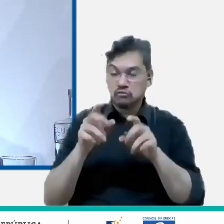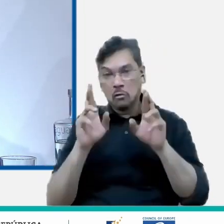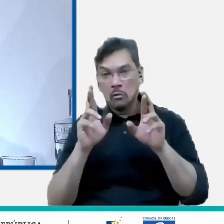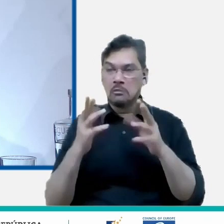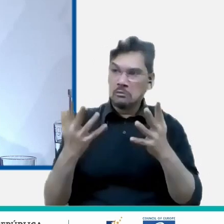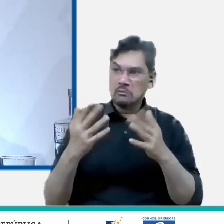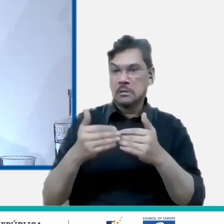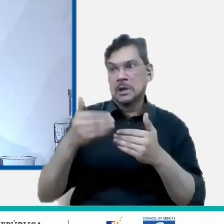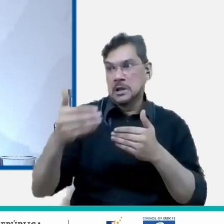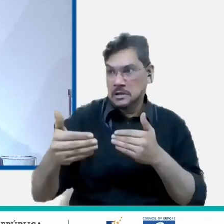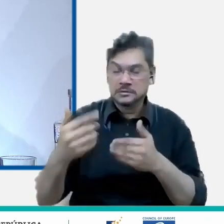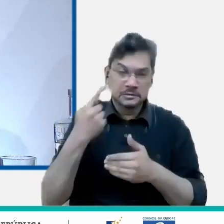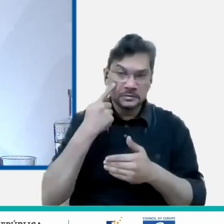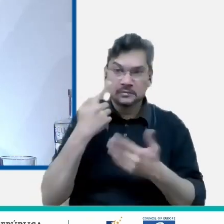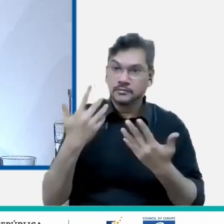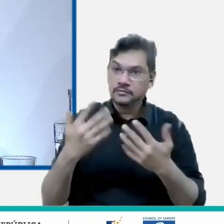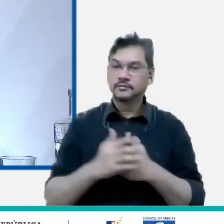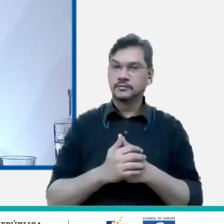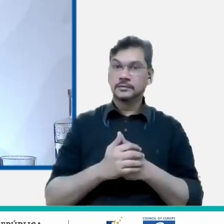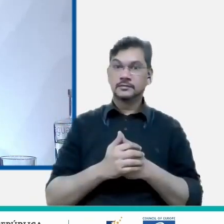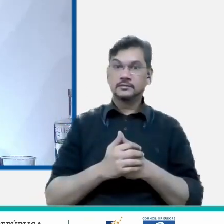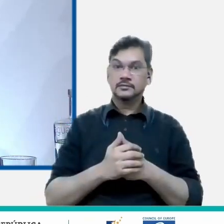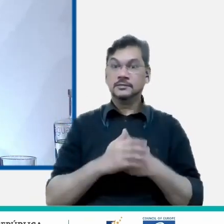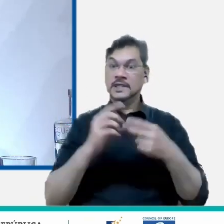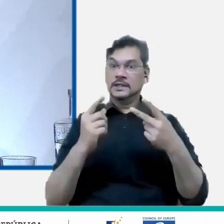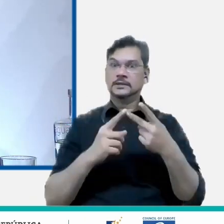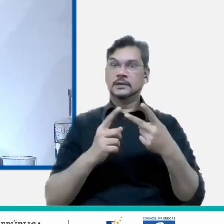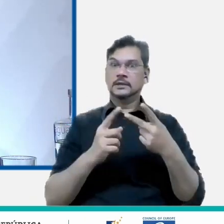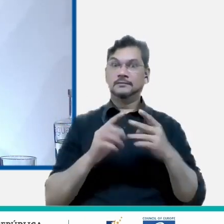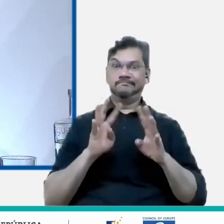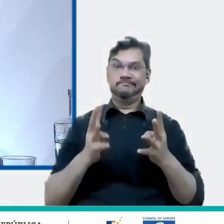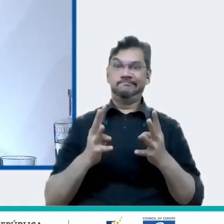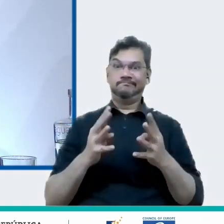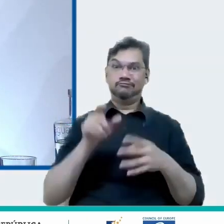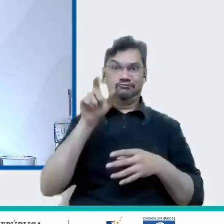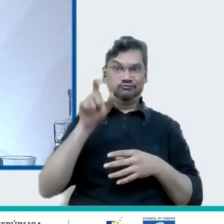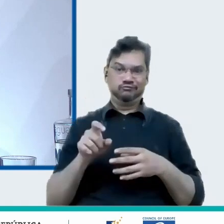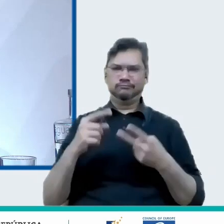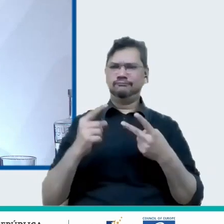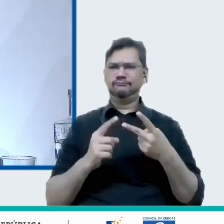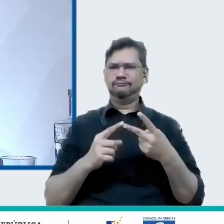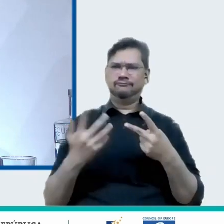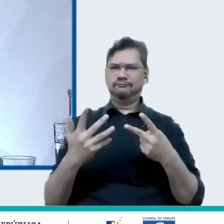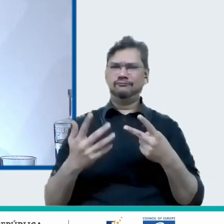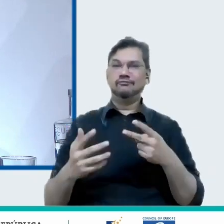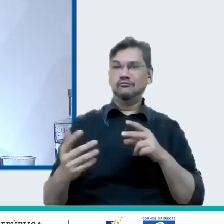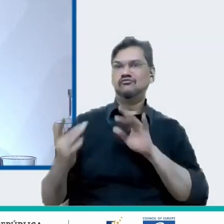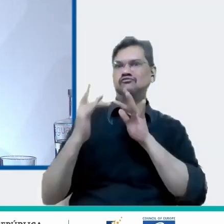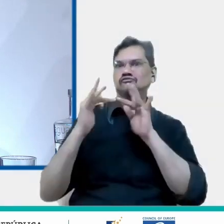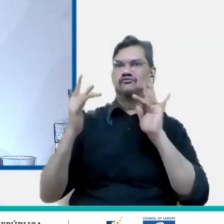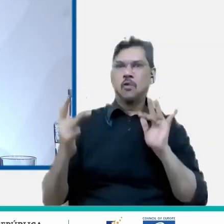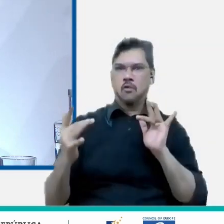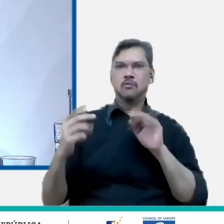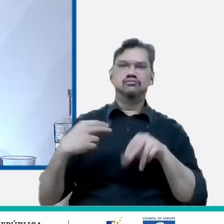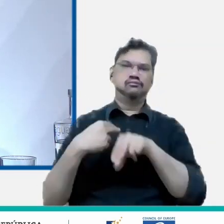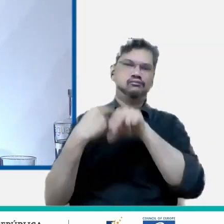our second panelist, who is joining virtually, joining online, and that is Ms. Julia Stewart-David.